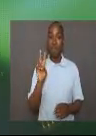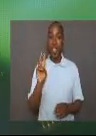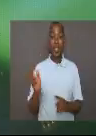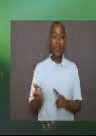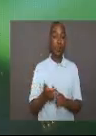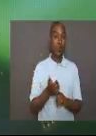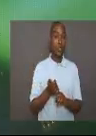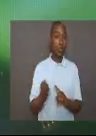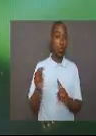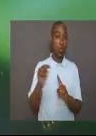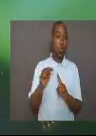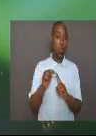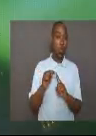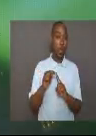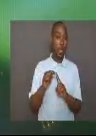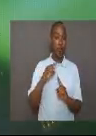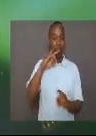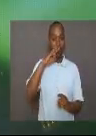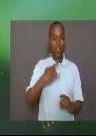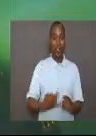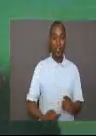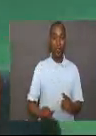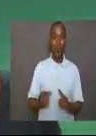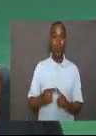placenta back to the fetus.